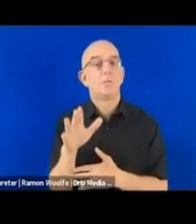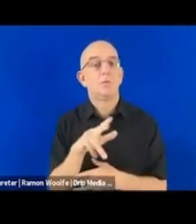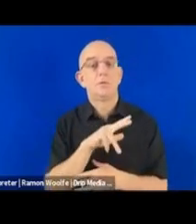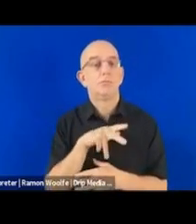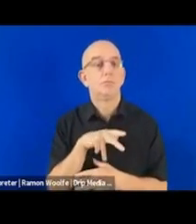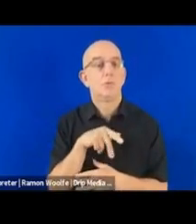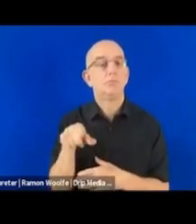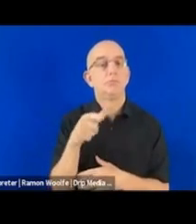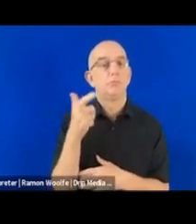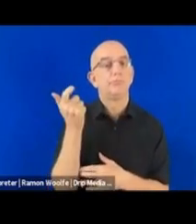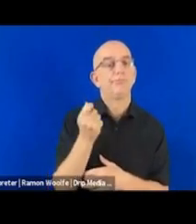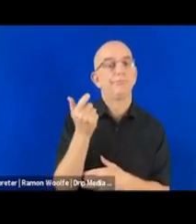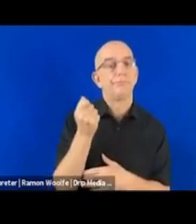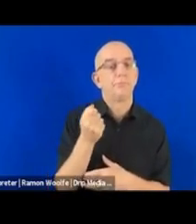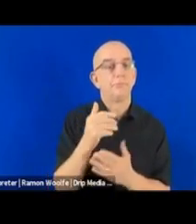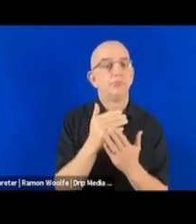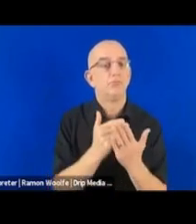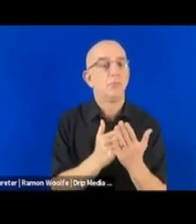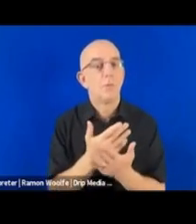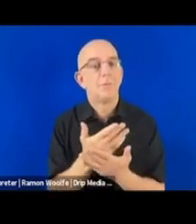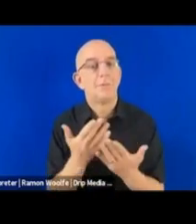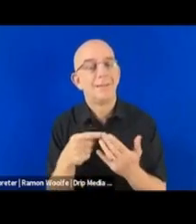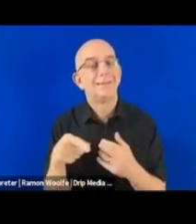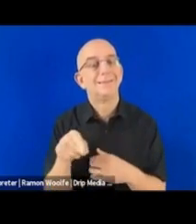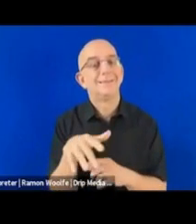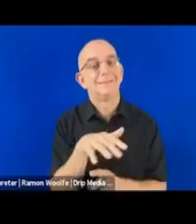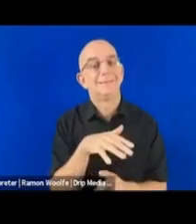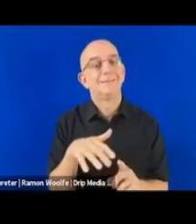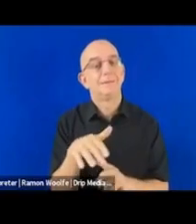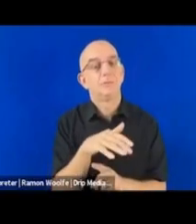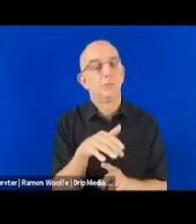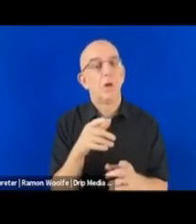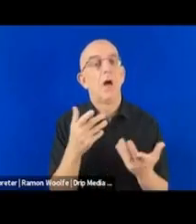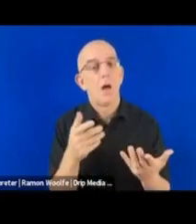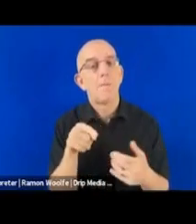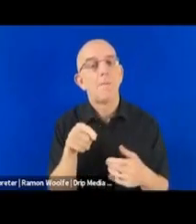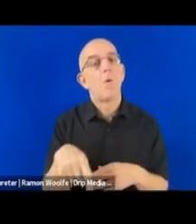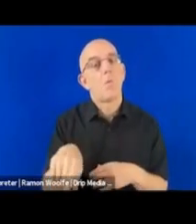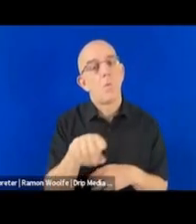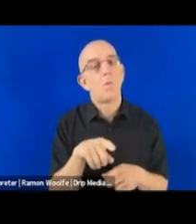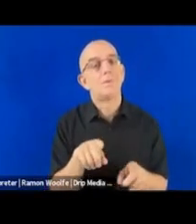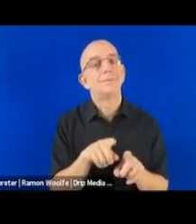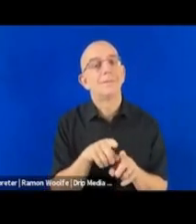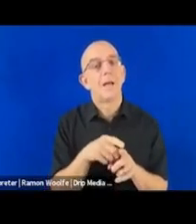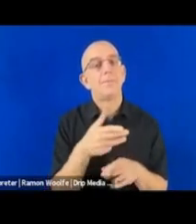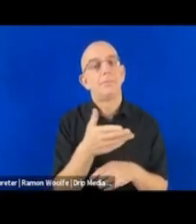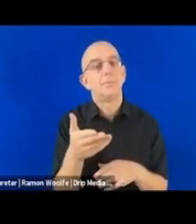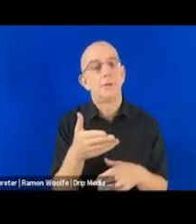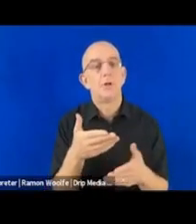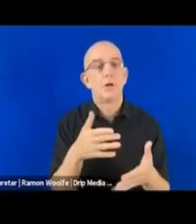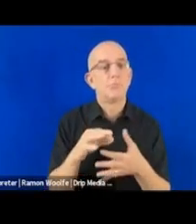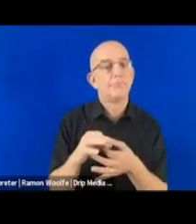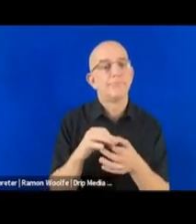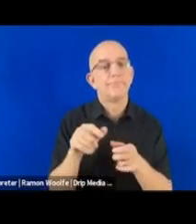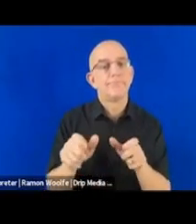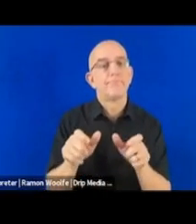that was commissioned by the Ministry of Finance, Economic Planning, but also Development. So from this assessment, it was